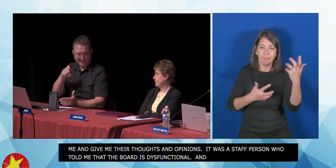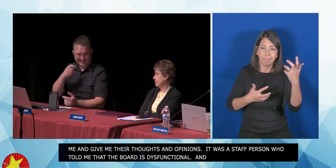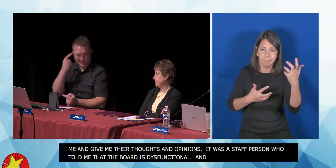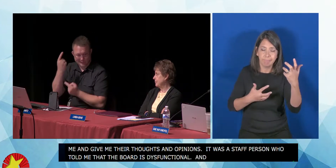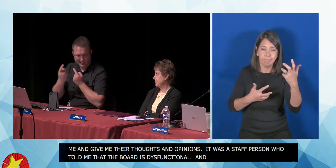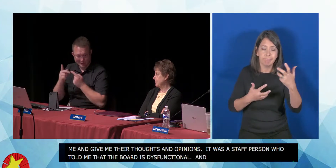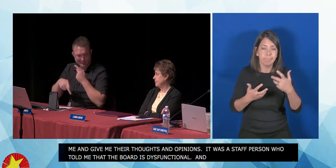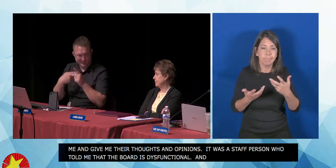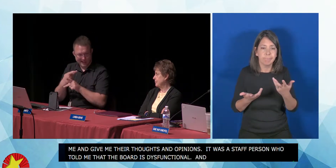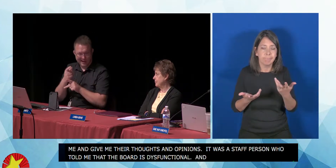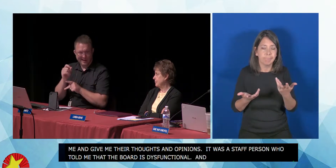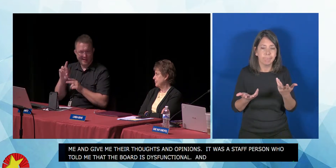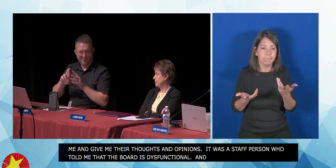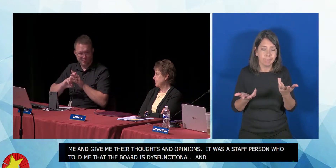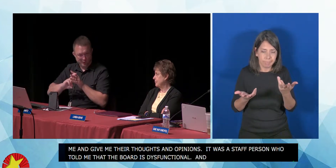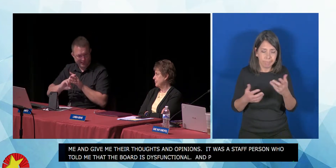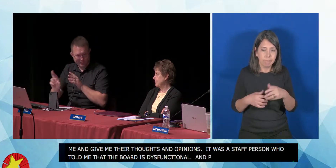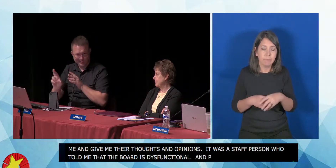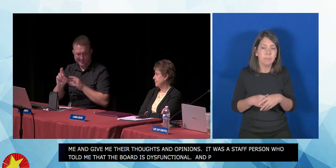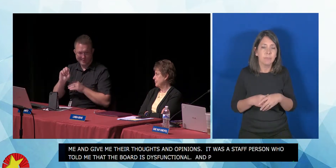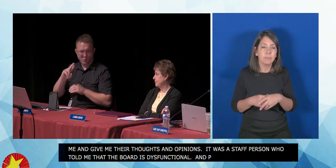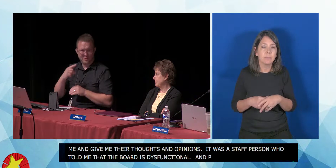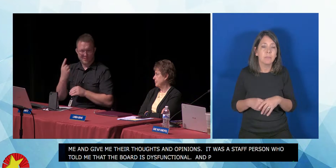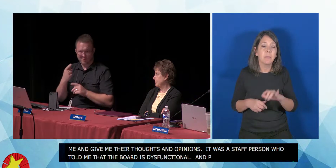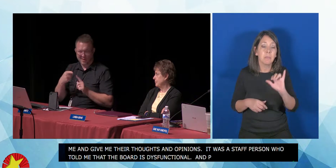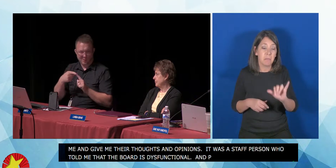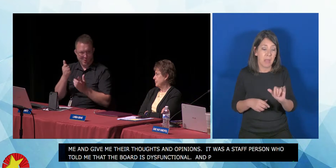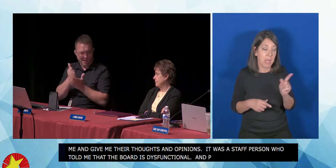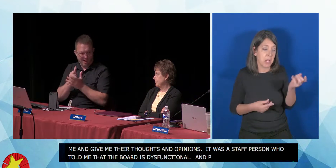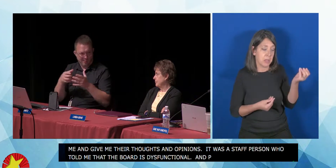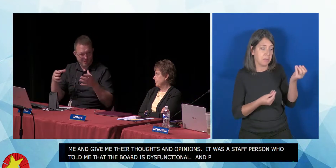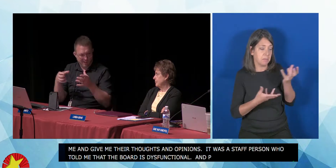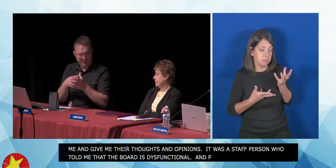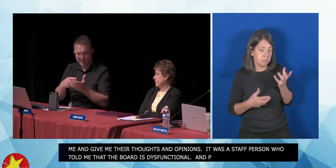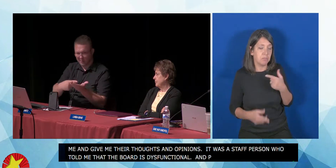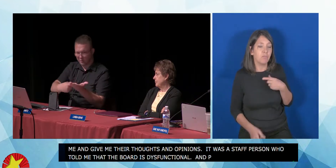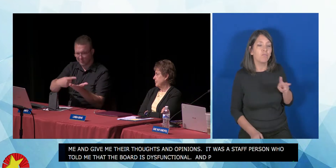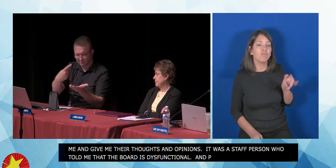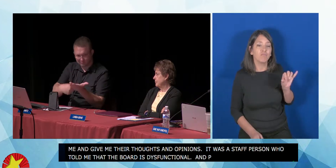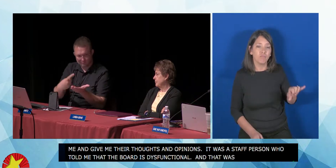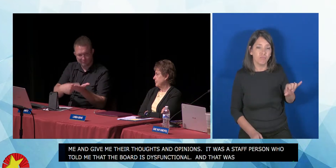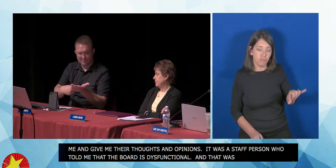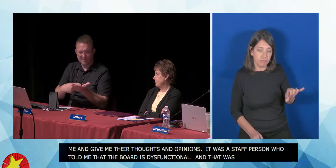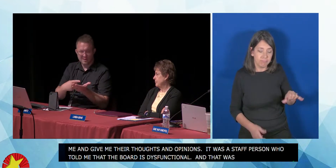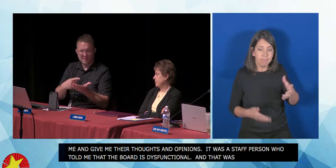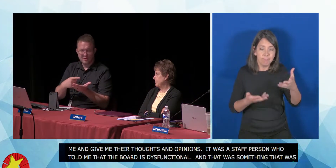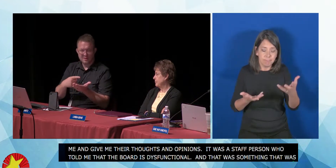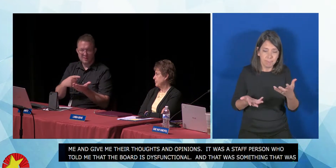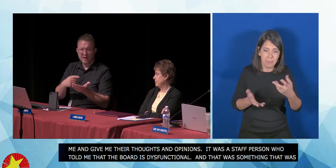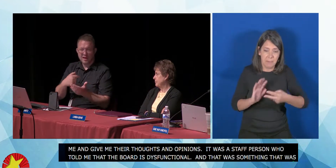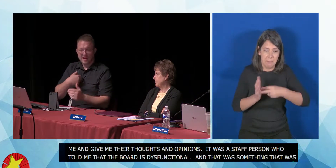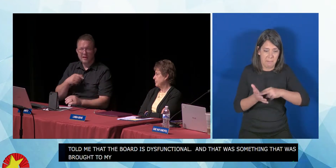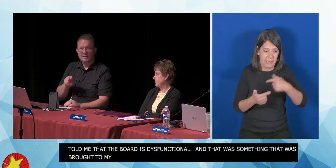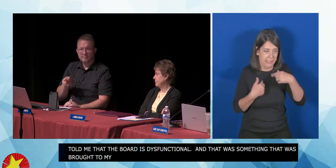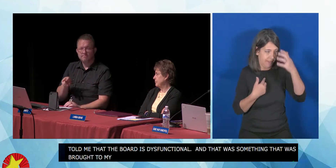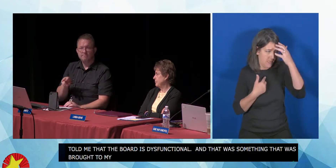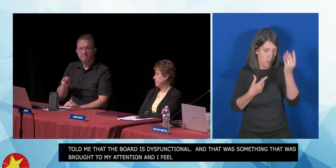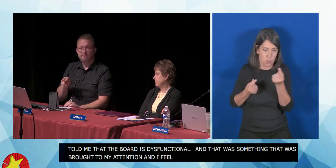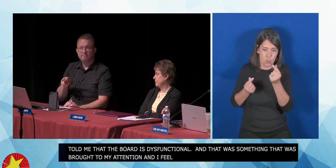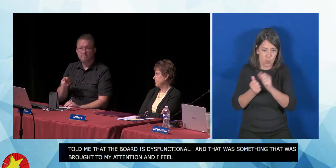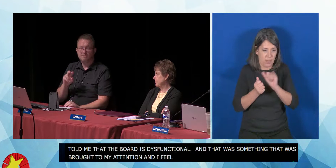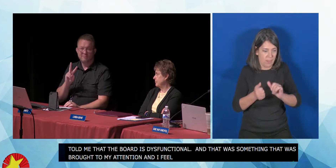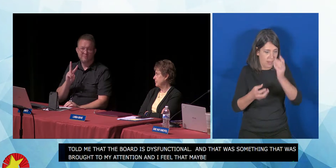that was something that was brought to my attention. And so I feel like maybe a board retreat might